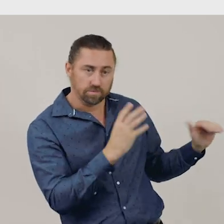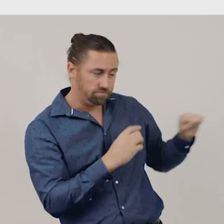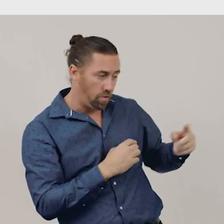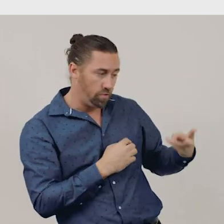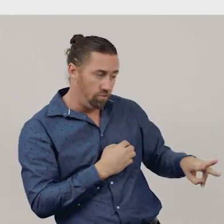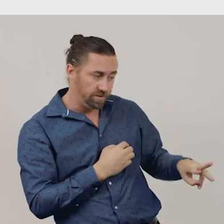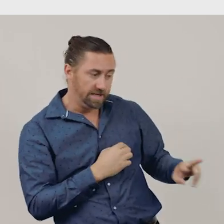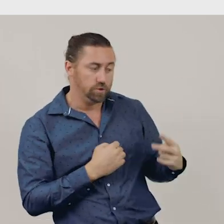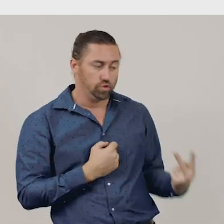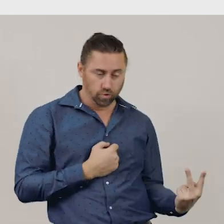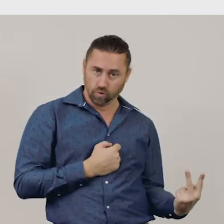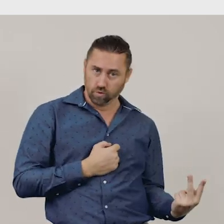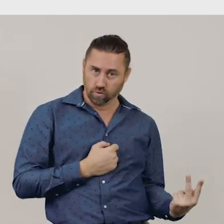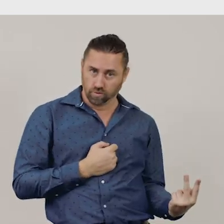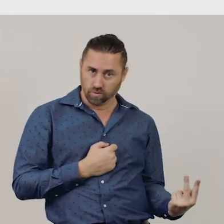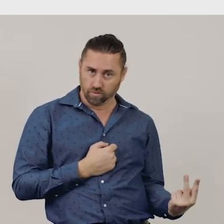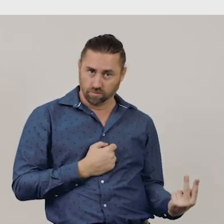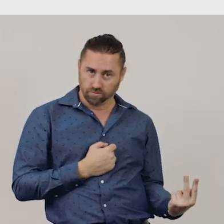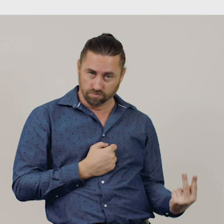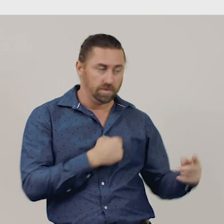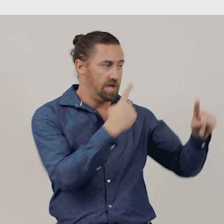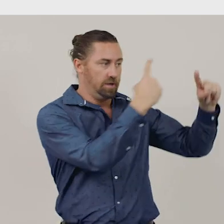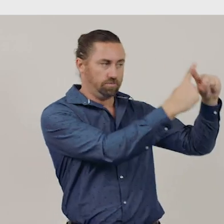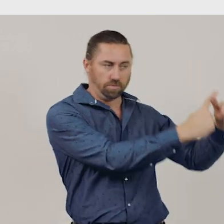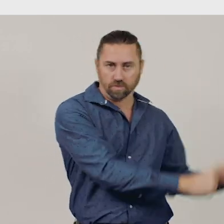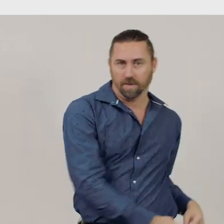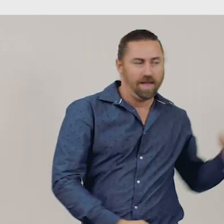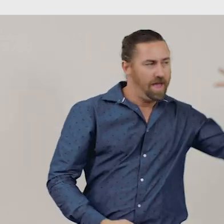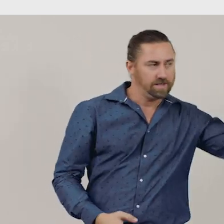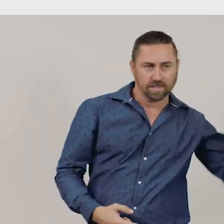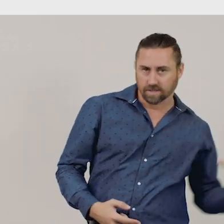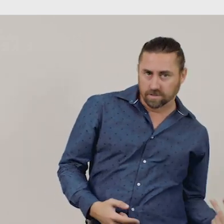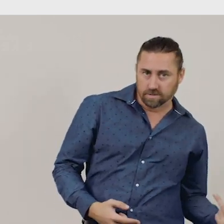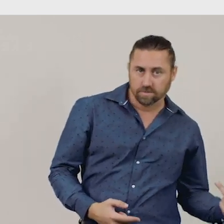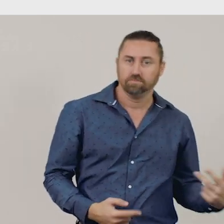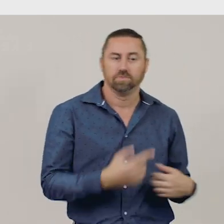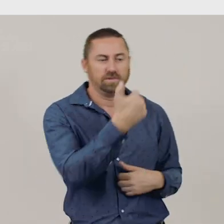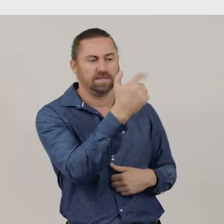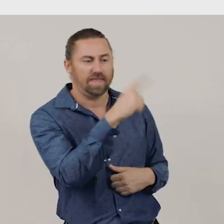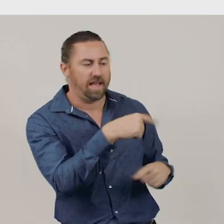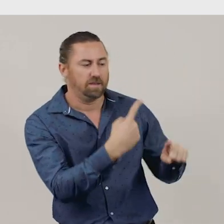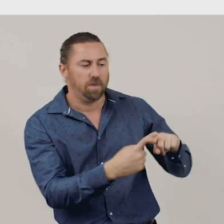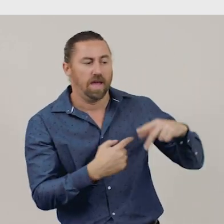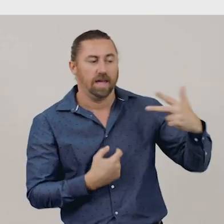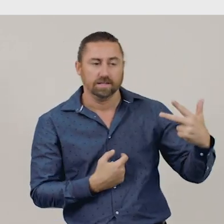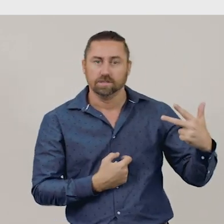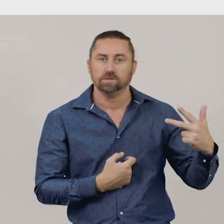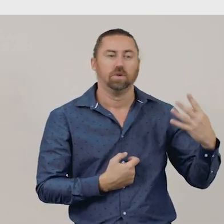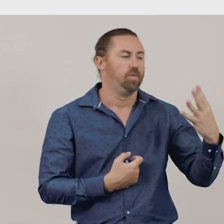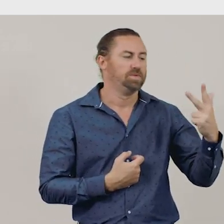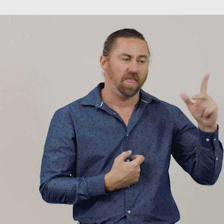6,430 and 2. Then we'll multiply each of those by 8. So 6,000 multiplied by 8